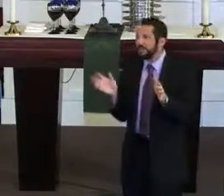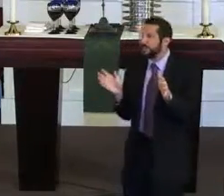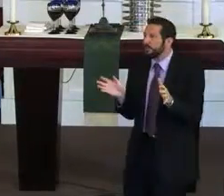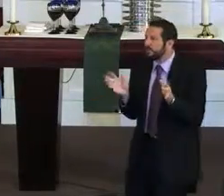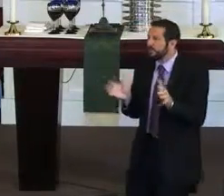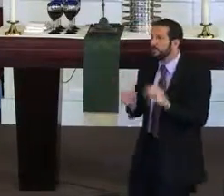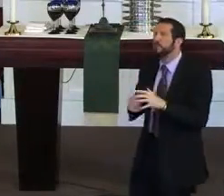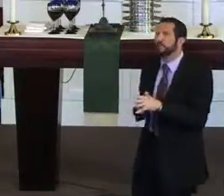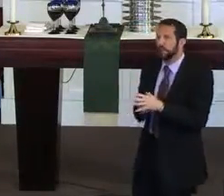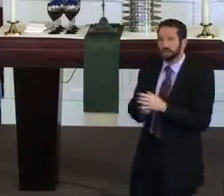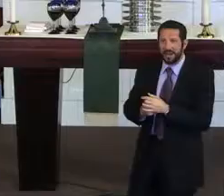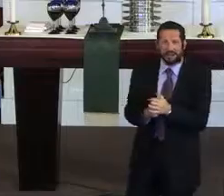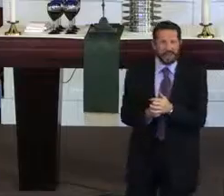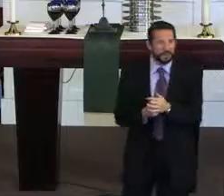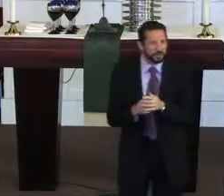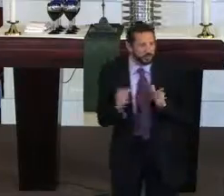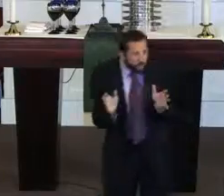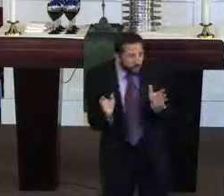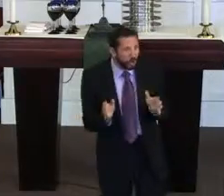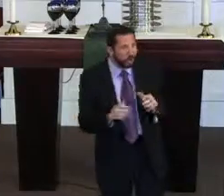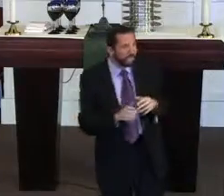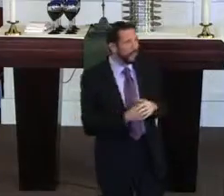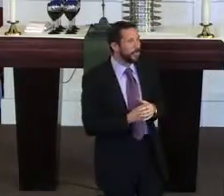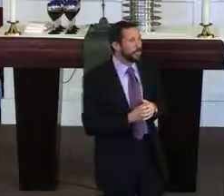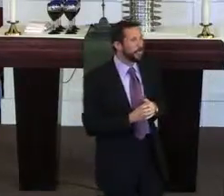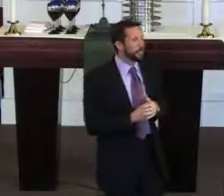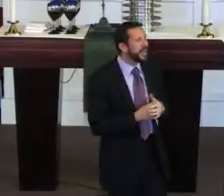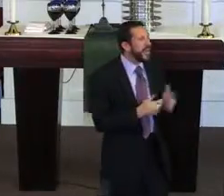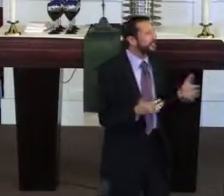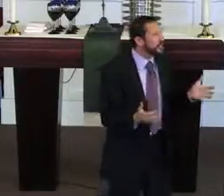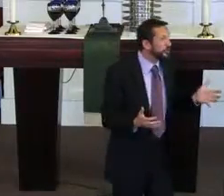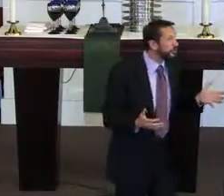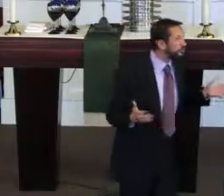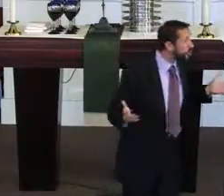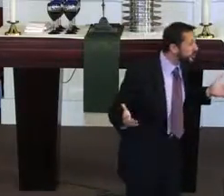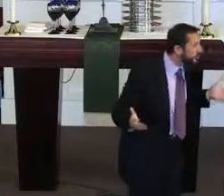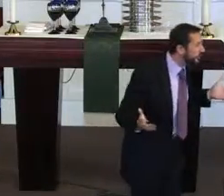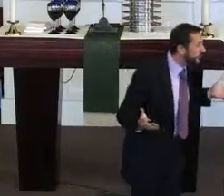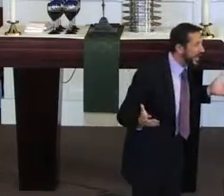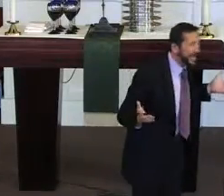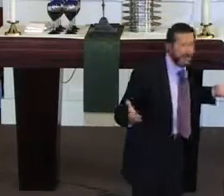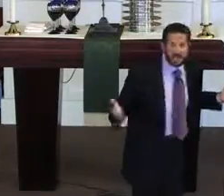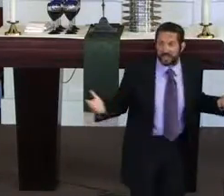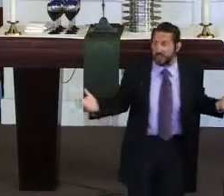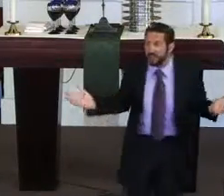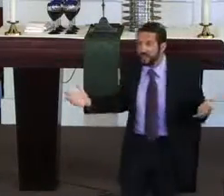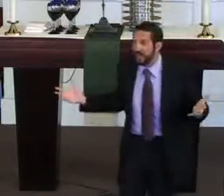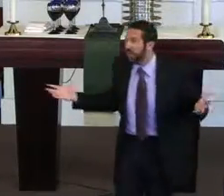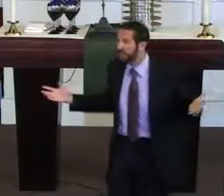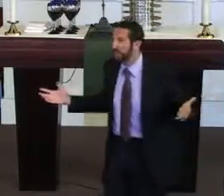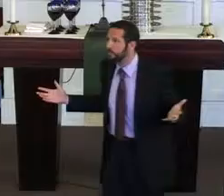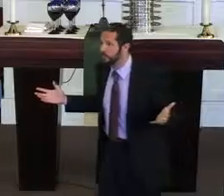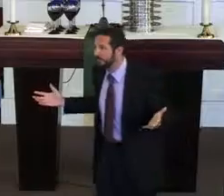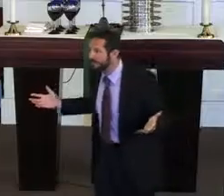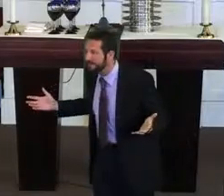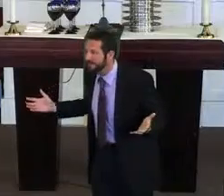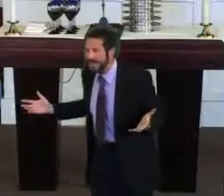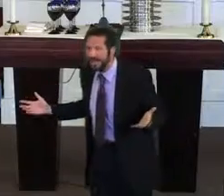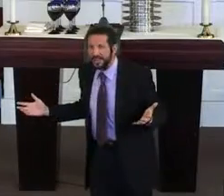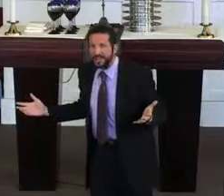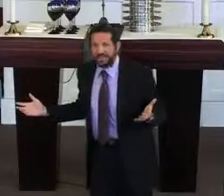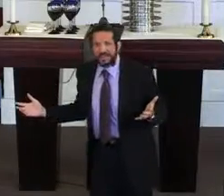it's not too cold out there, not too hot. We have installed personal air conditioning units for every single